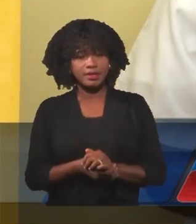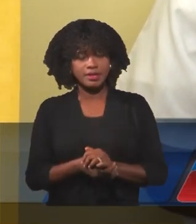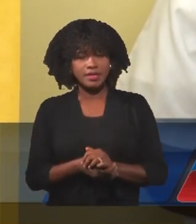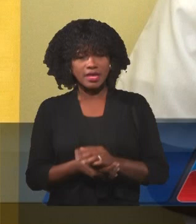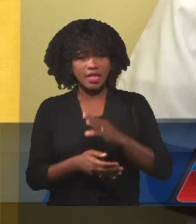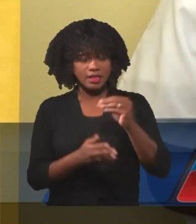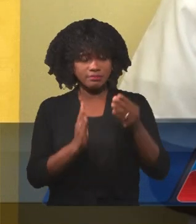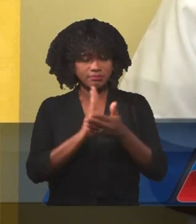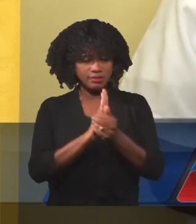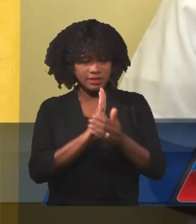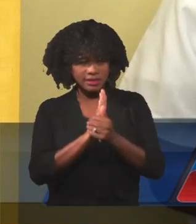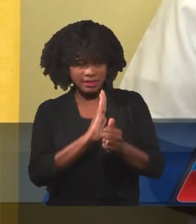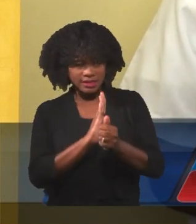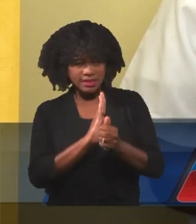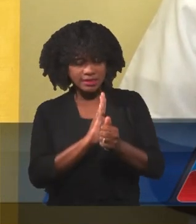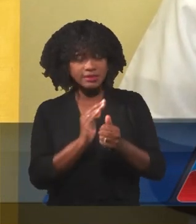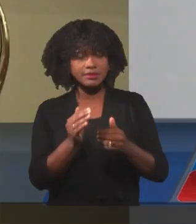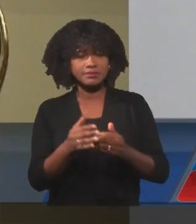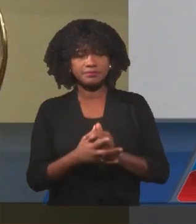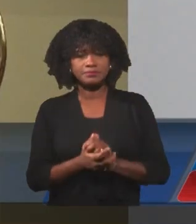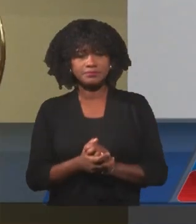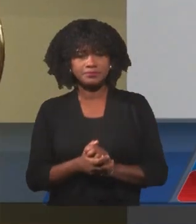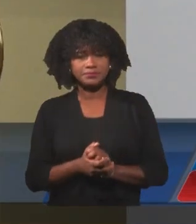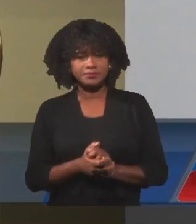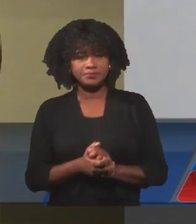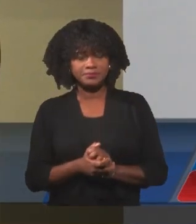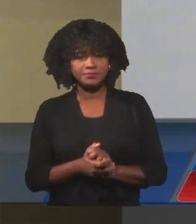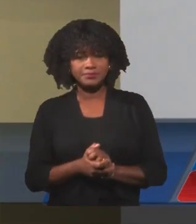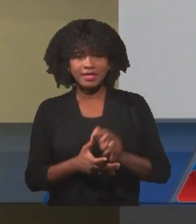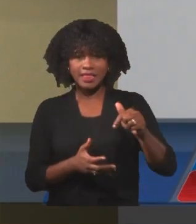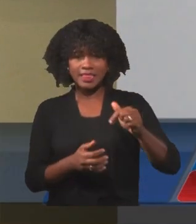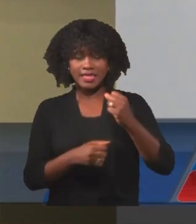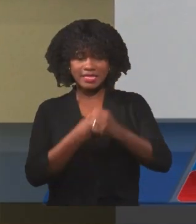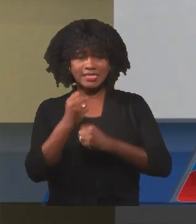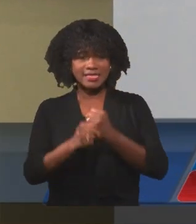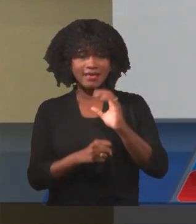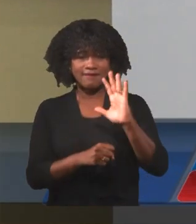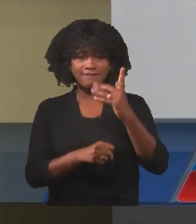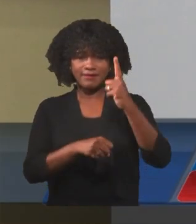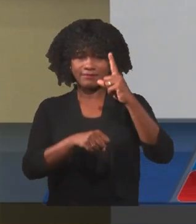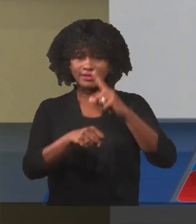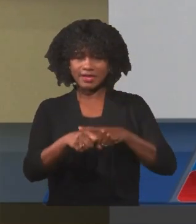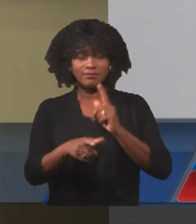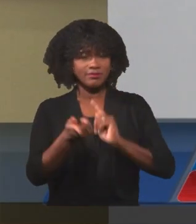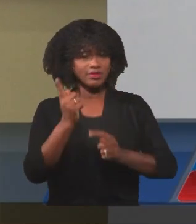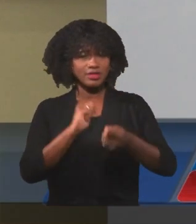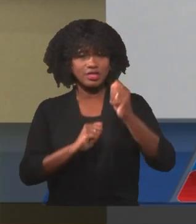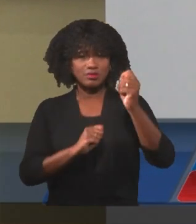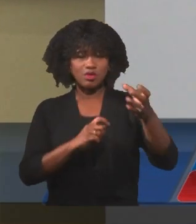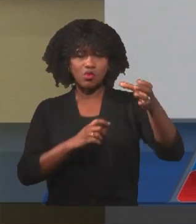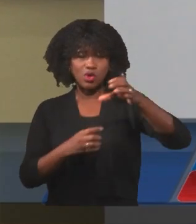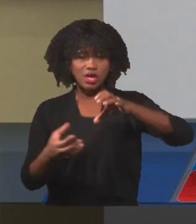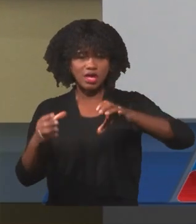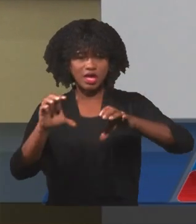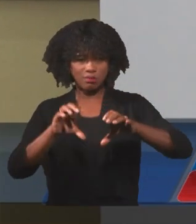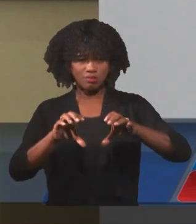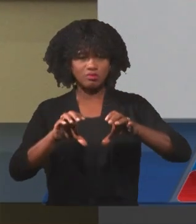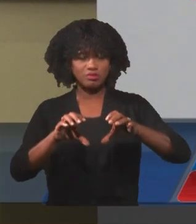more advanced than the regular school curriculum. This year marks the fifth iteration of the Trinidad and Tobago Chemistry Olympiad.